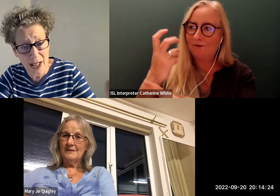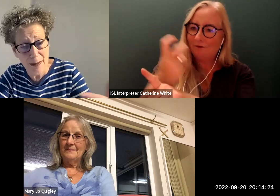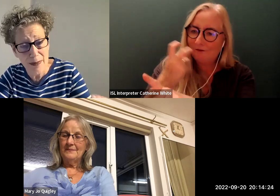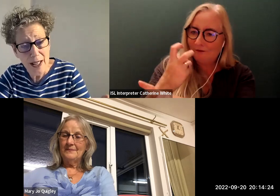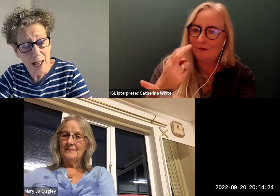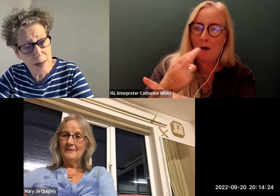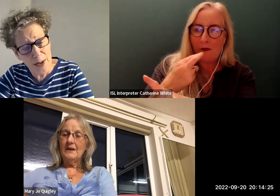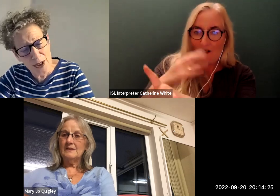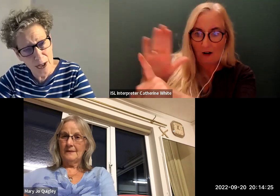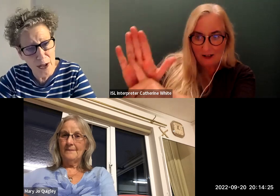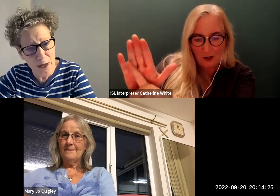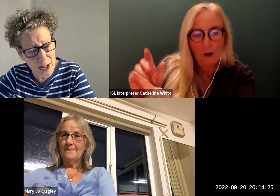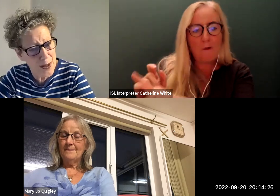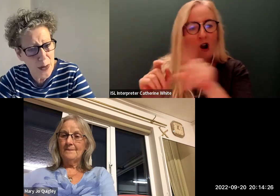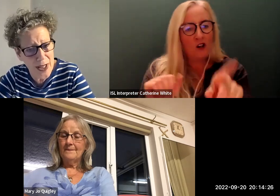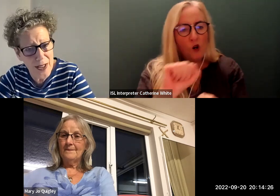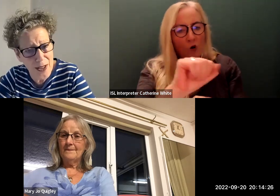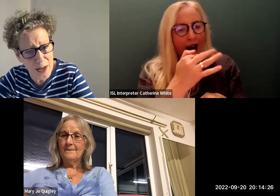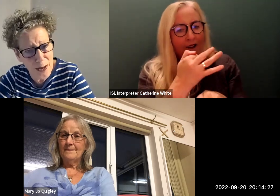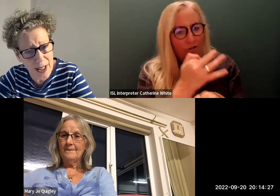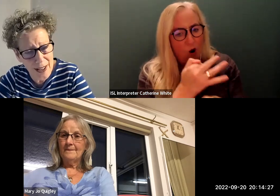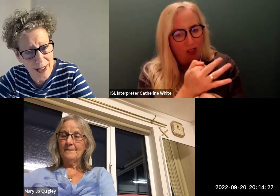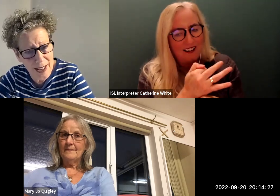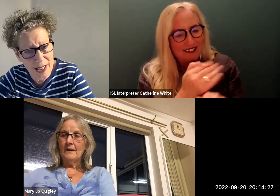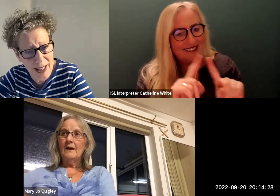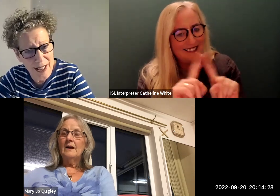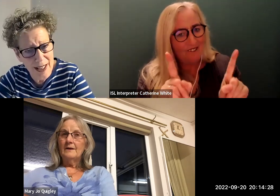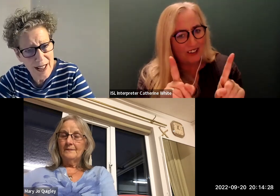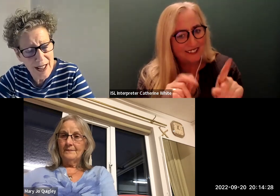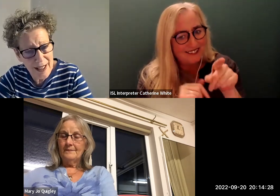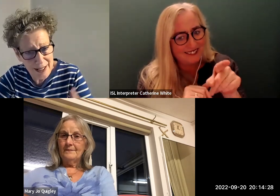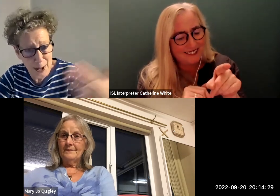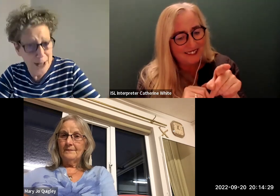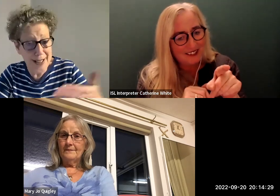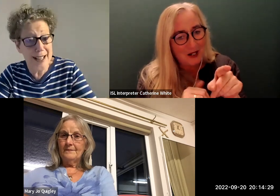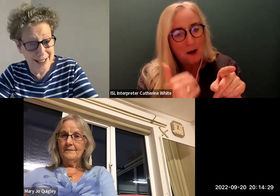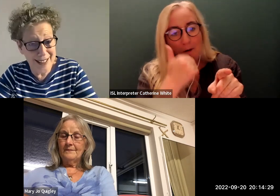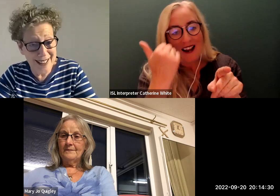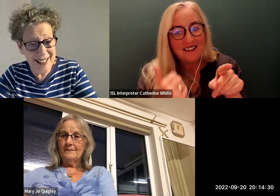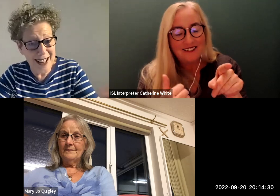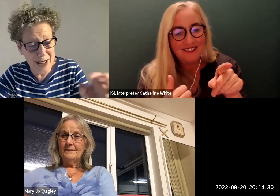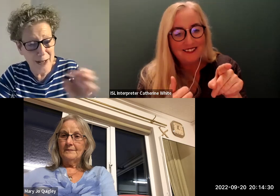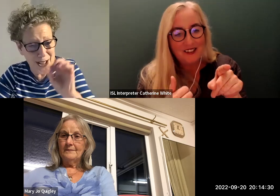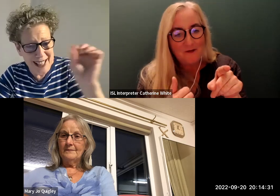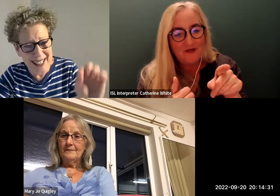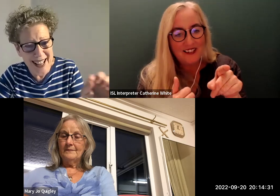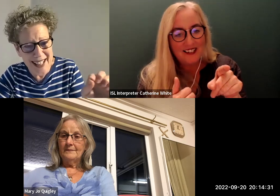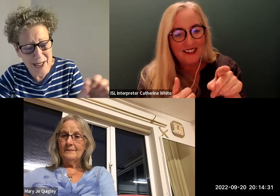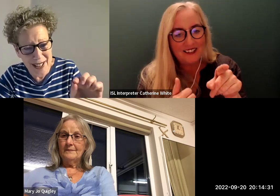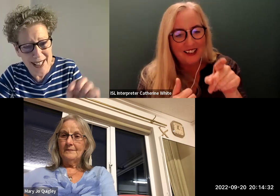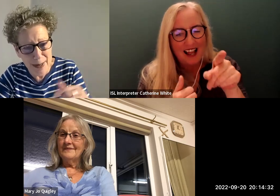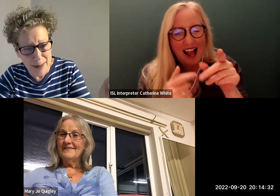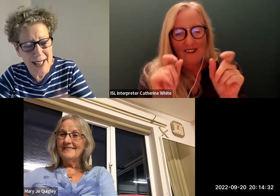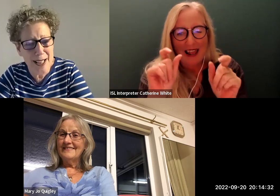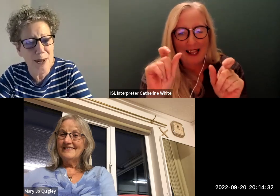Yes, long time. But also, yes. your father was quite unusual in that we, I've got a little idea